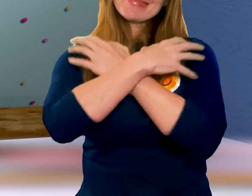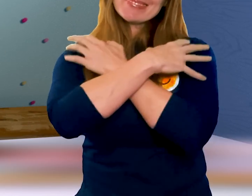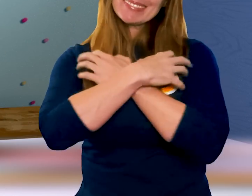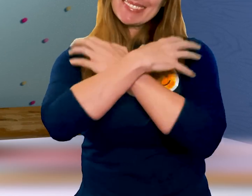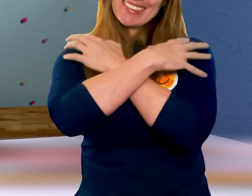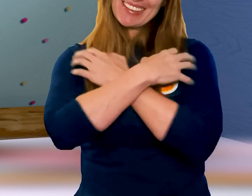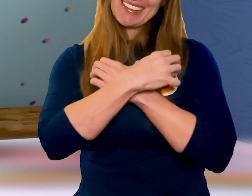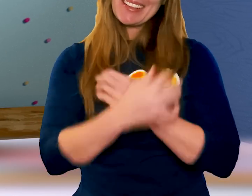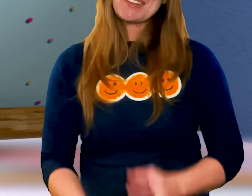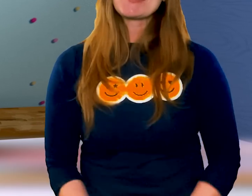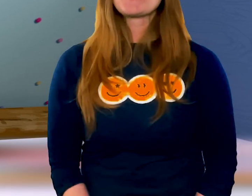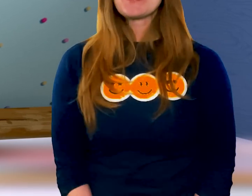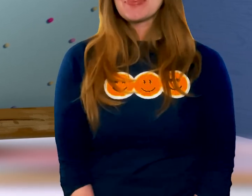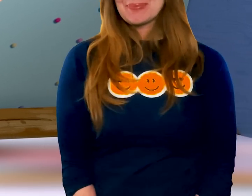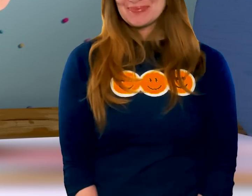my teddy